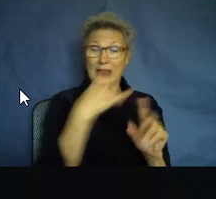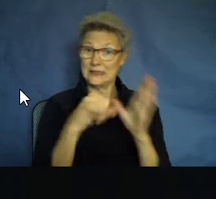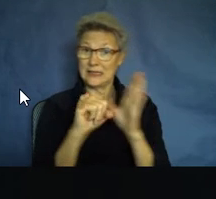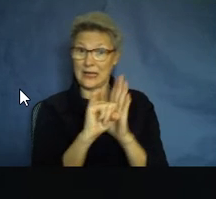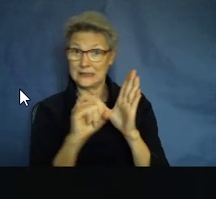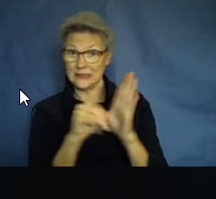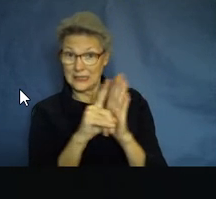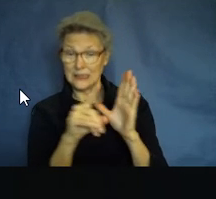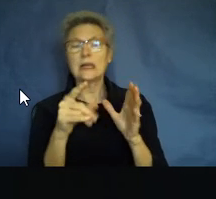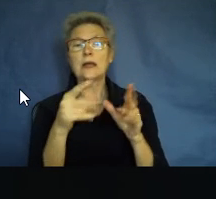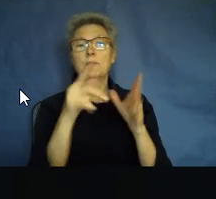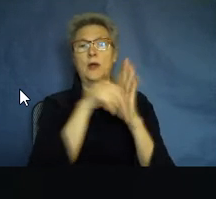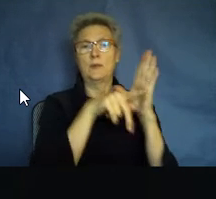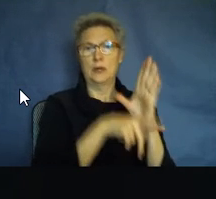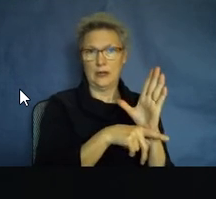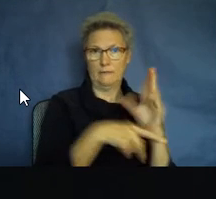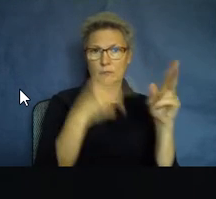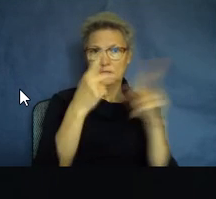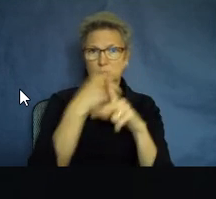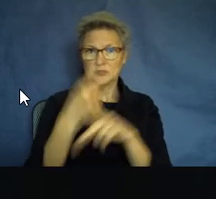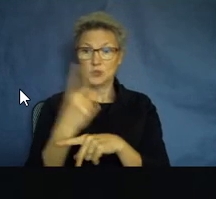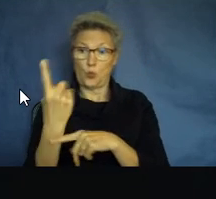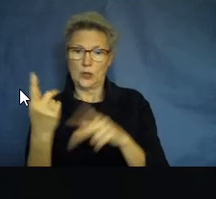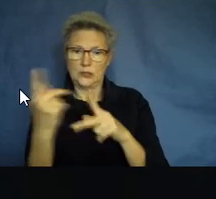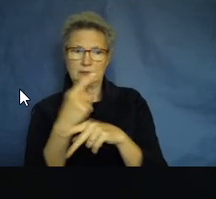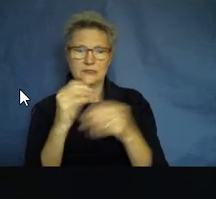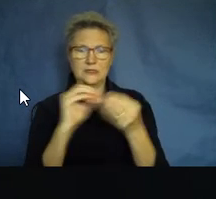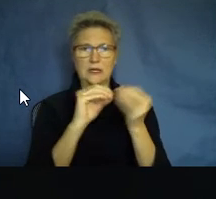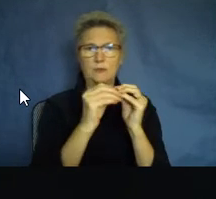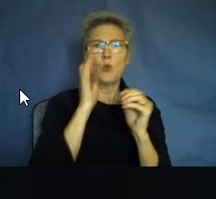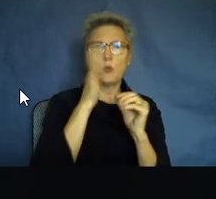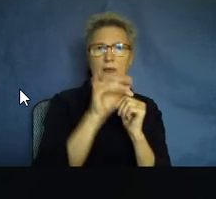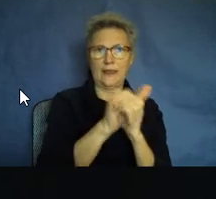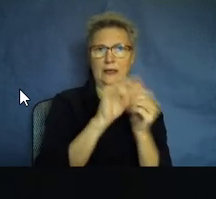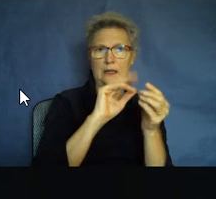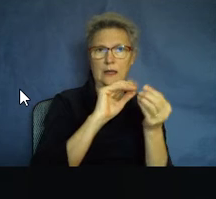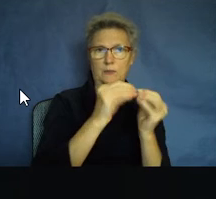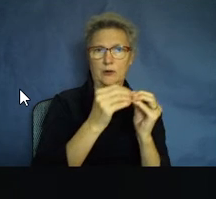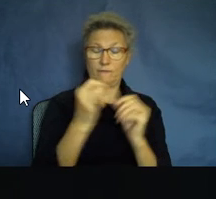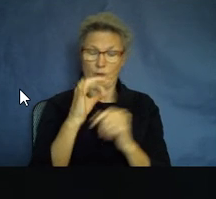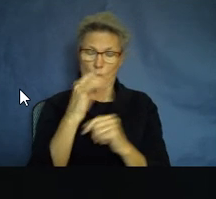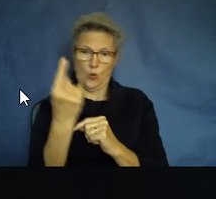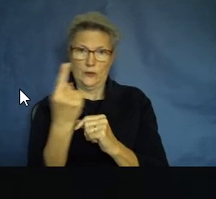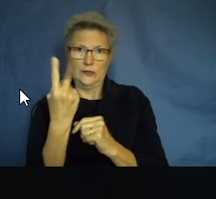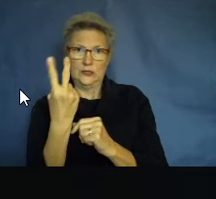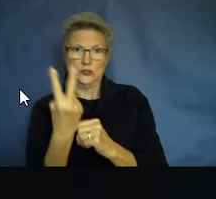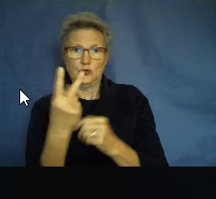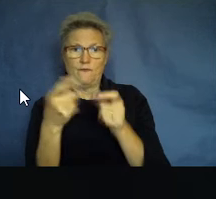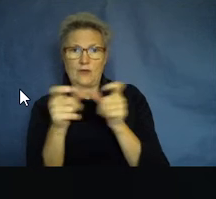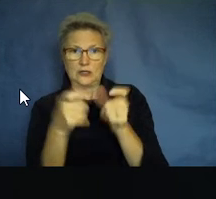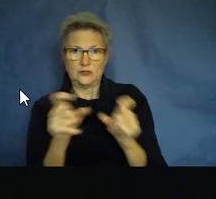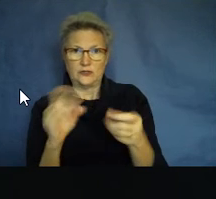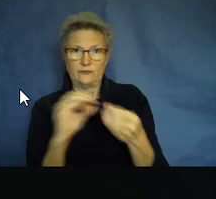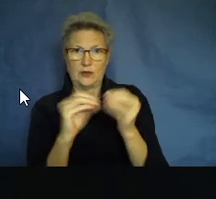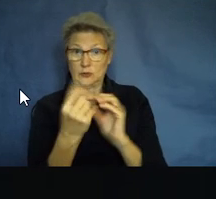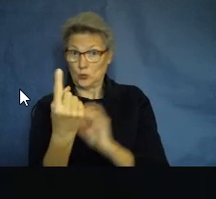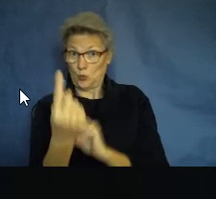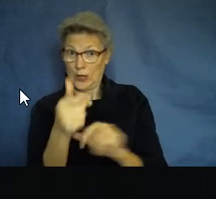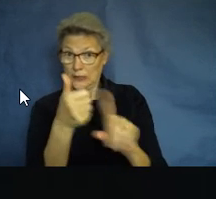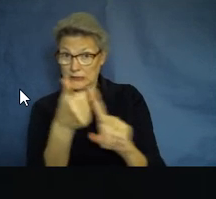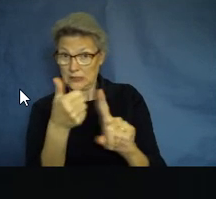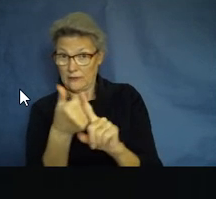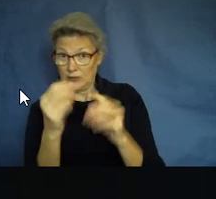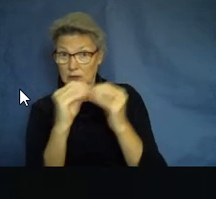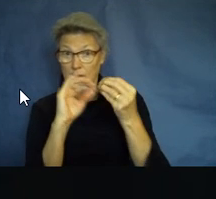1 times a number will be that number. So if the only 2 factors of a number are 1 and itself, and your number is greater